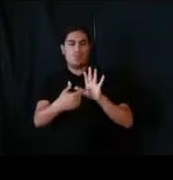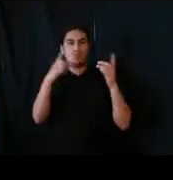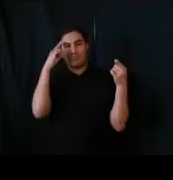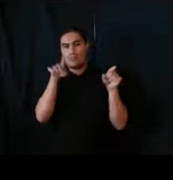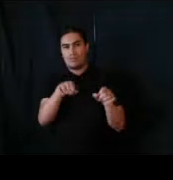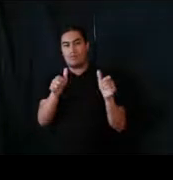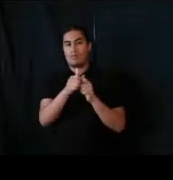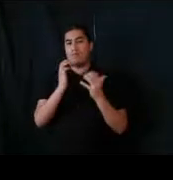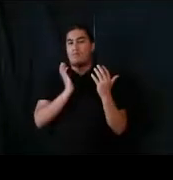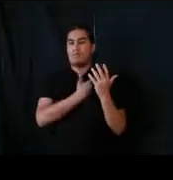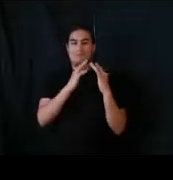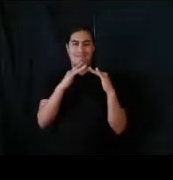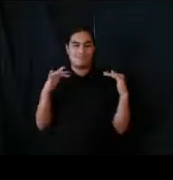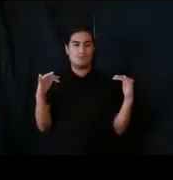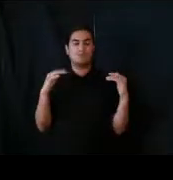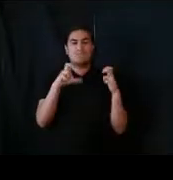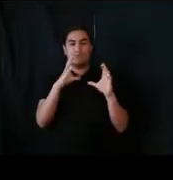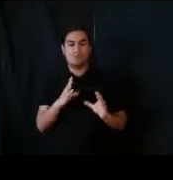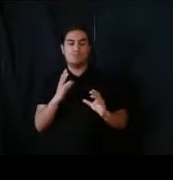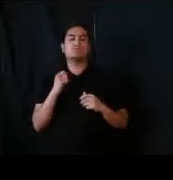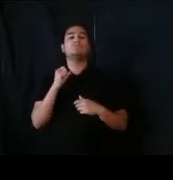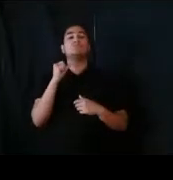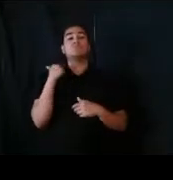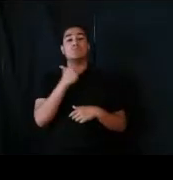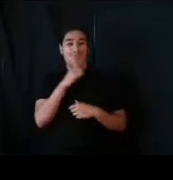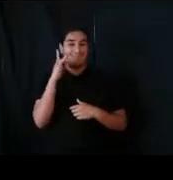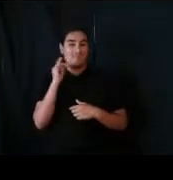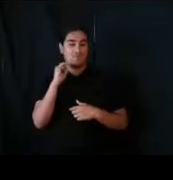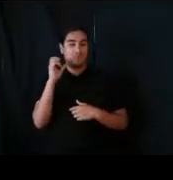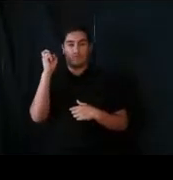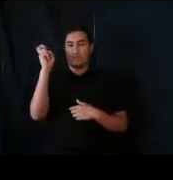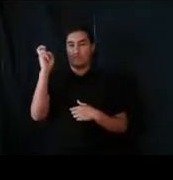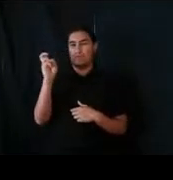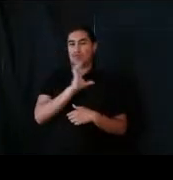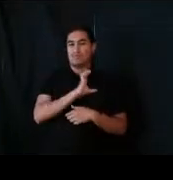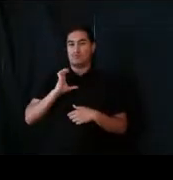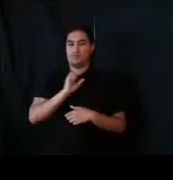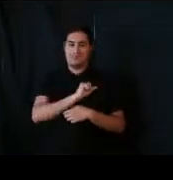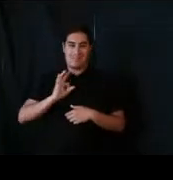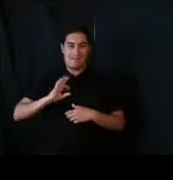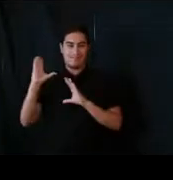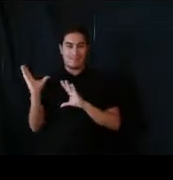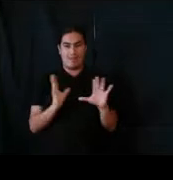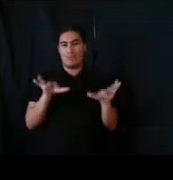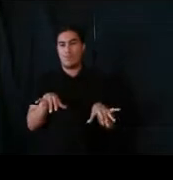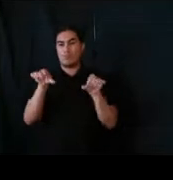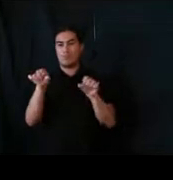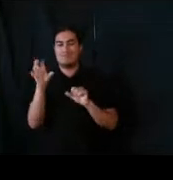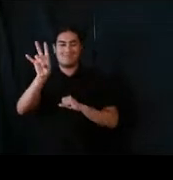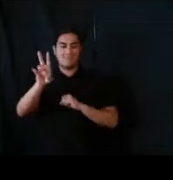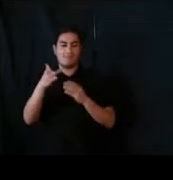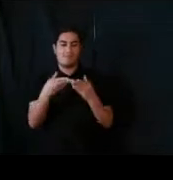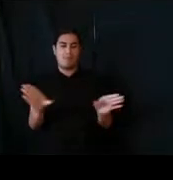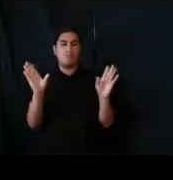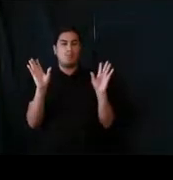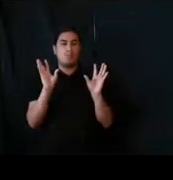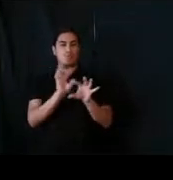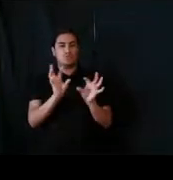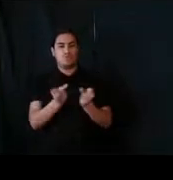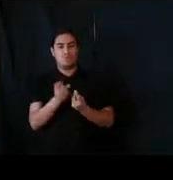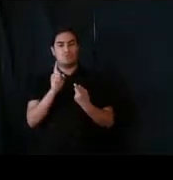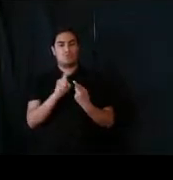among our diverse group of stakeholders we the california transportation commission staff planned and hosted seven public workshops to solicit